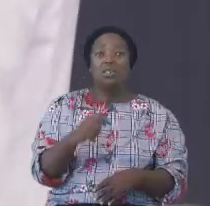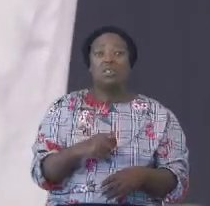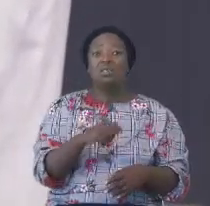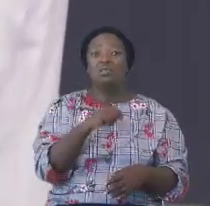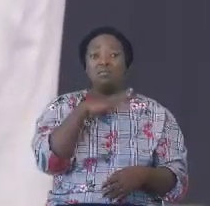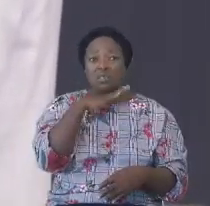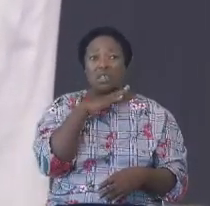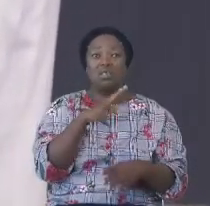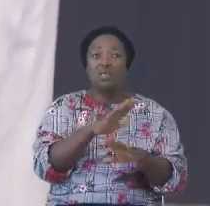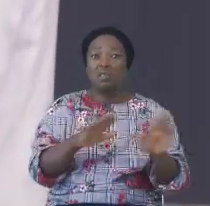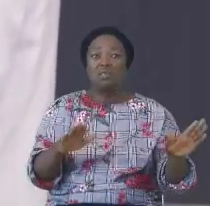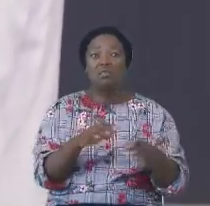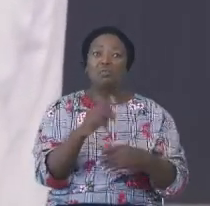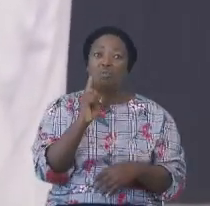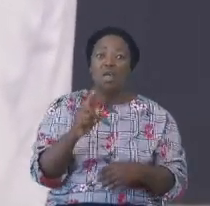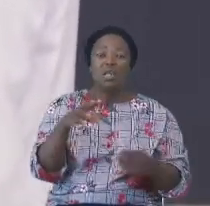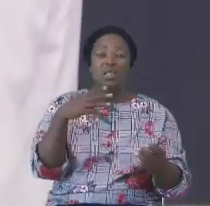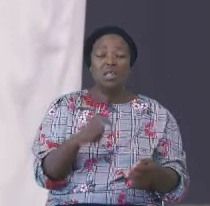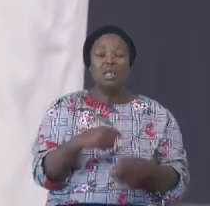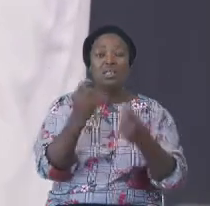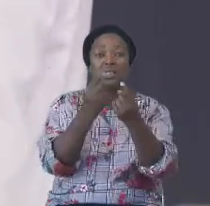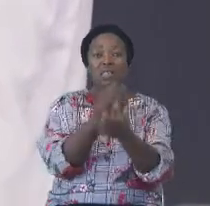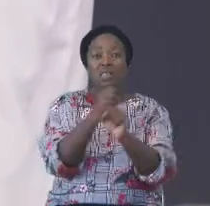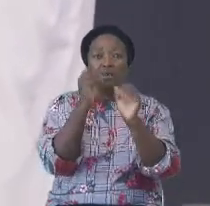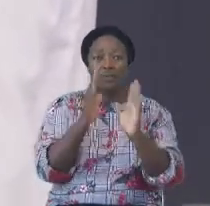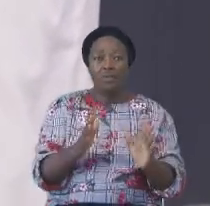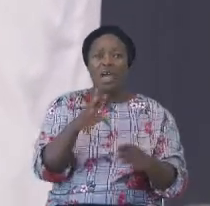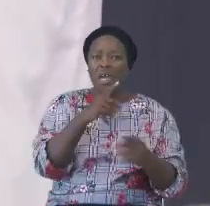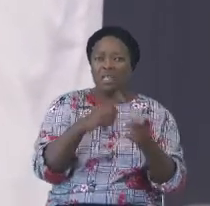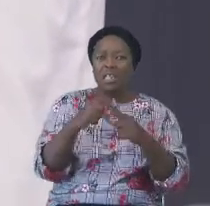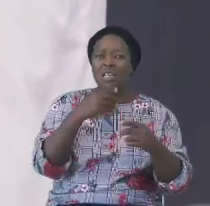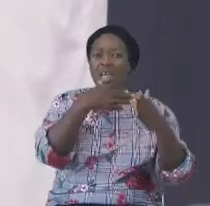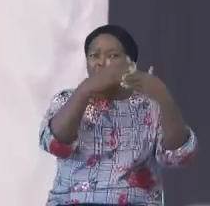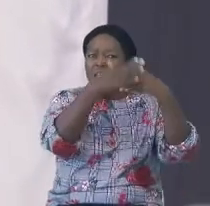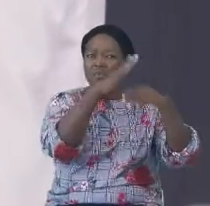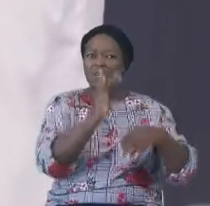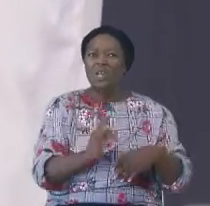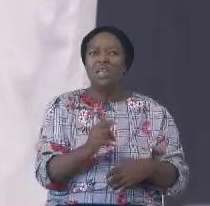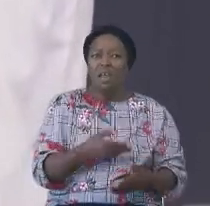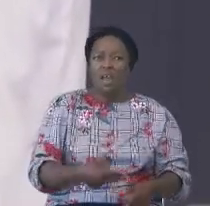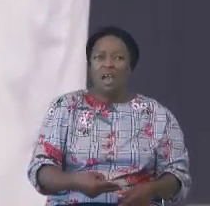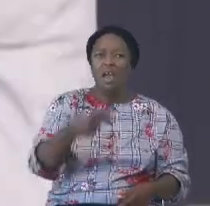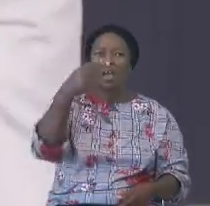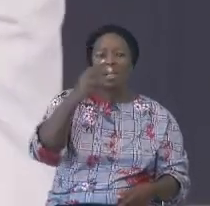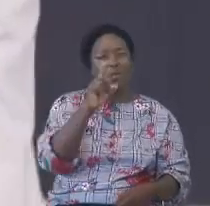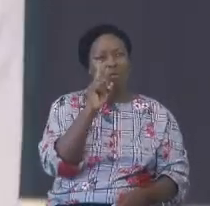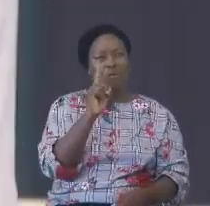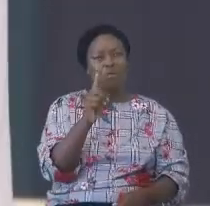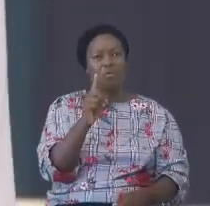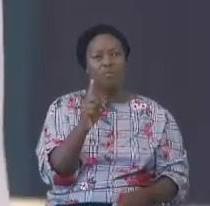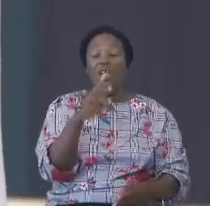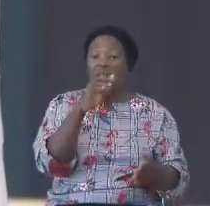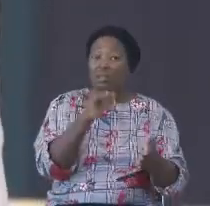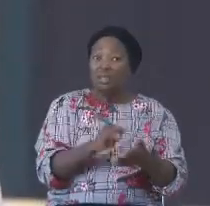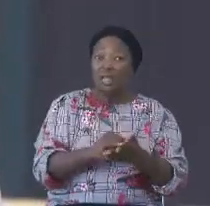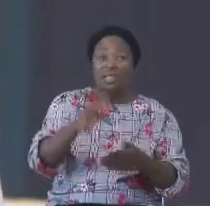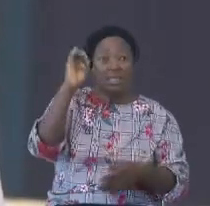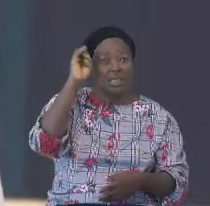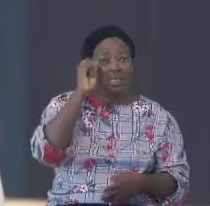he, the sinless one, the spotless one, the Savior, and the